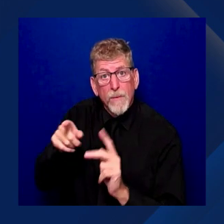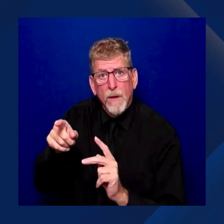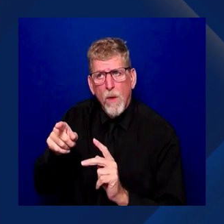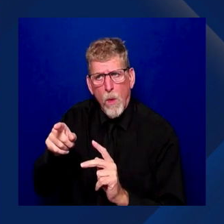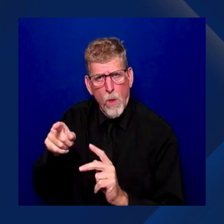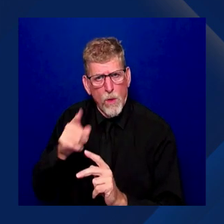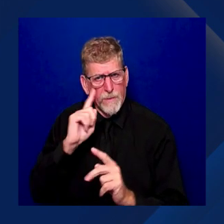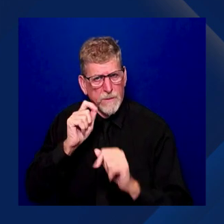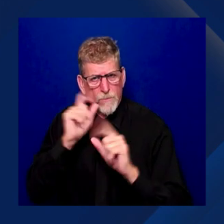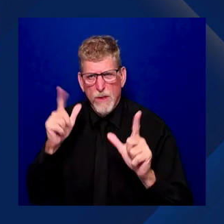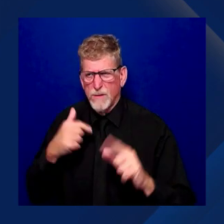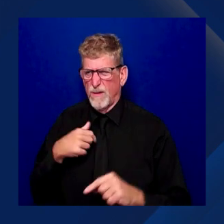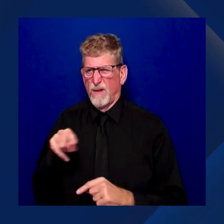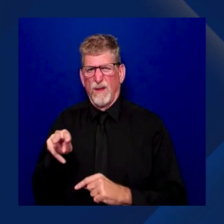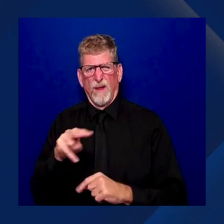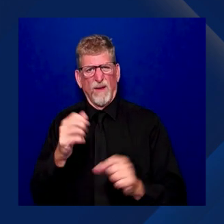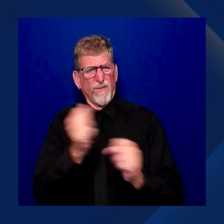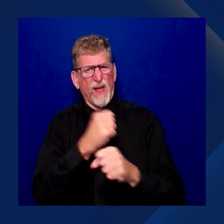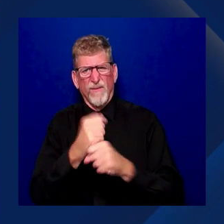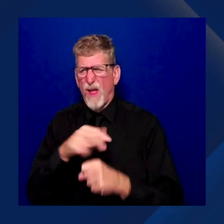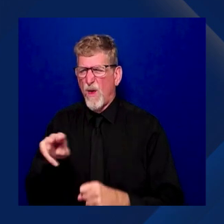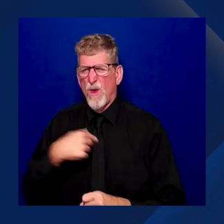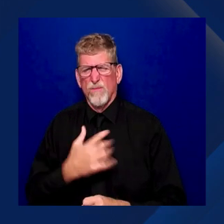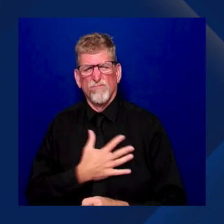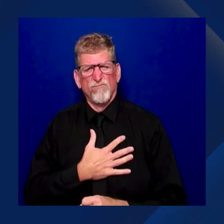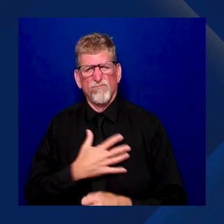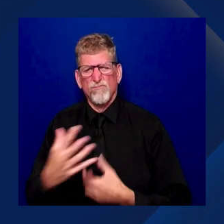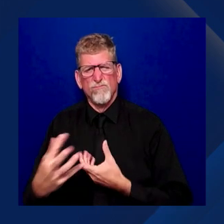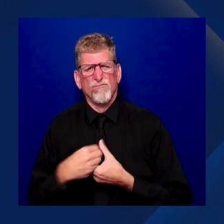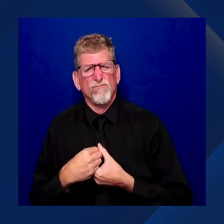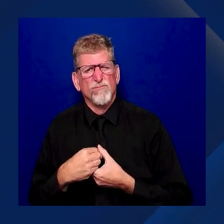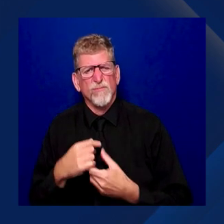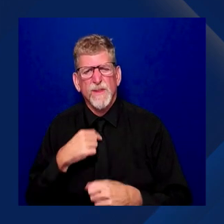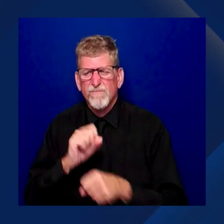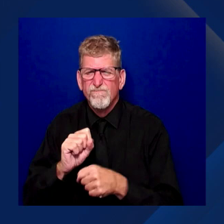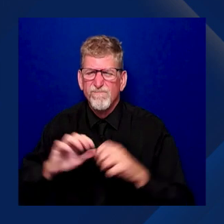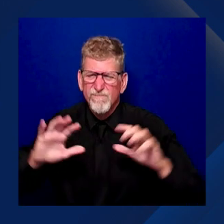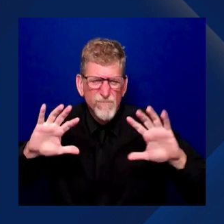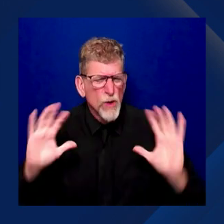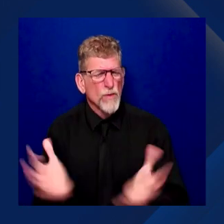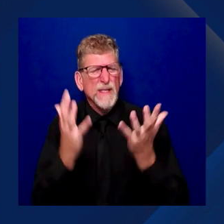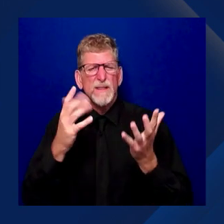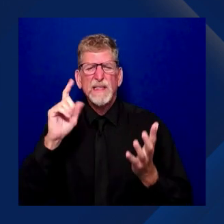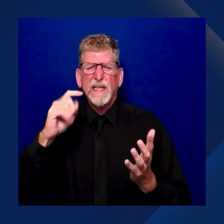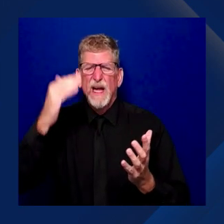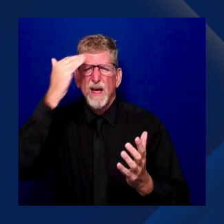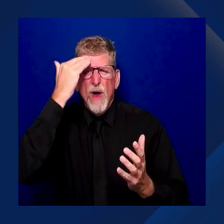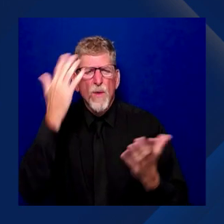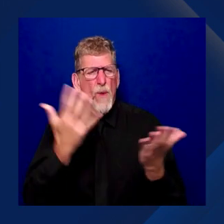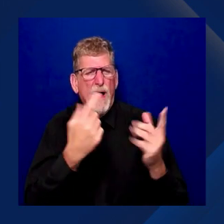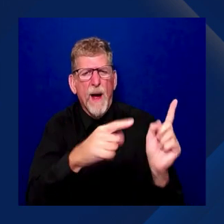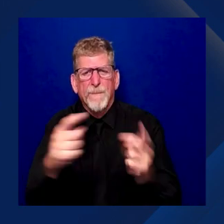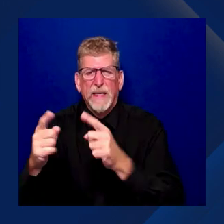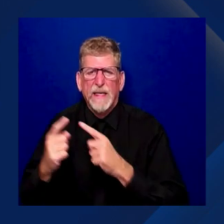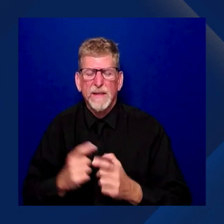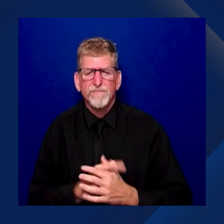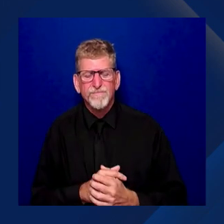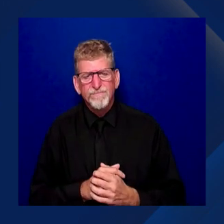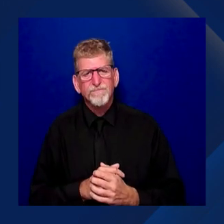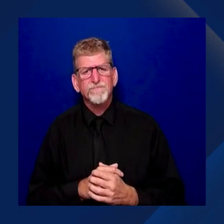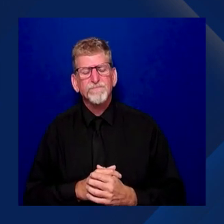awareness to what is happening. So on that point, you, in addition, again, to your